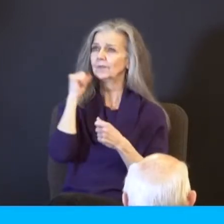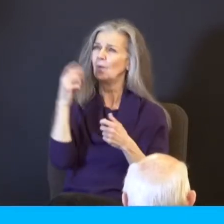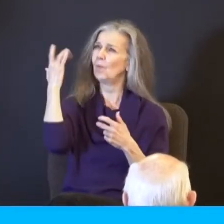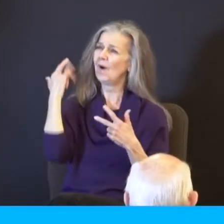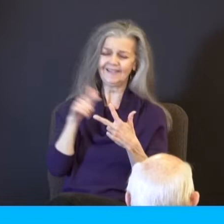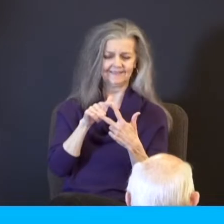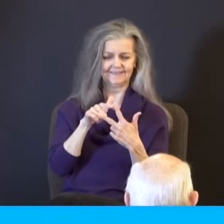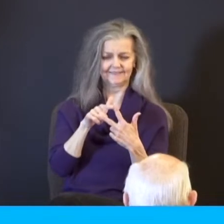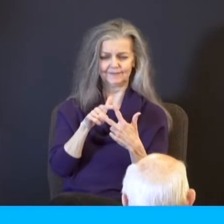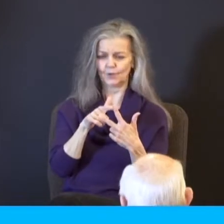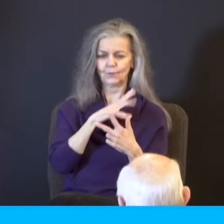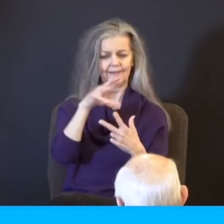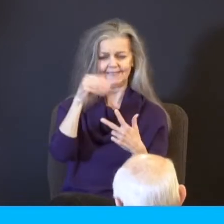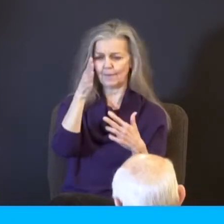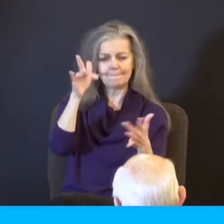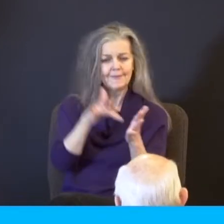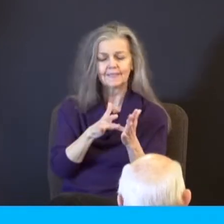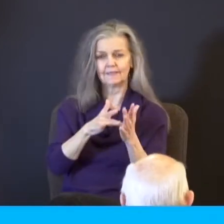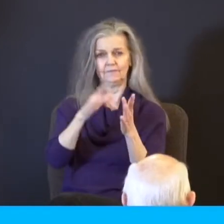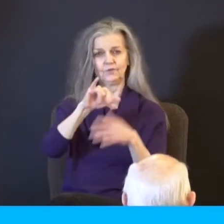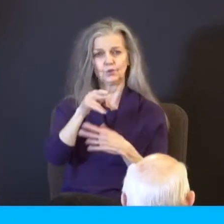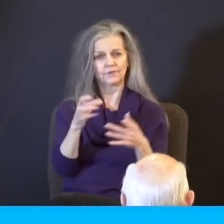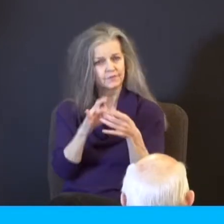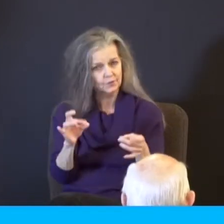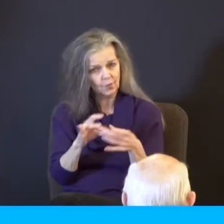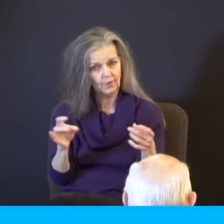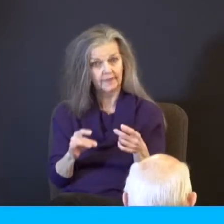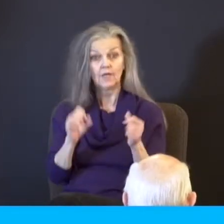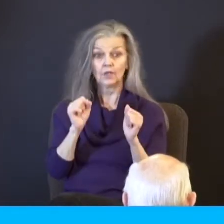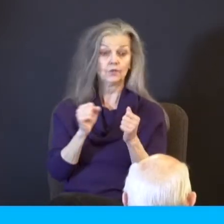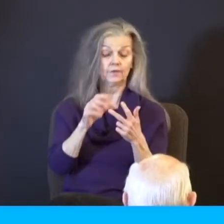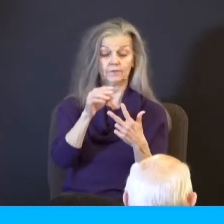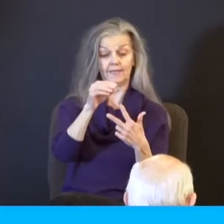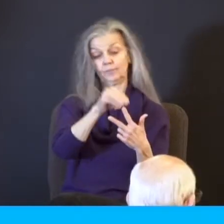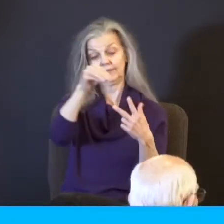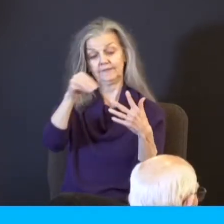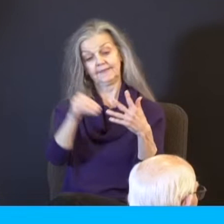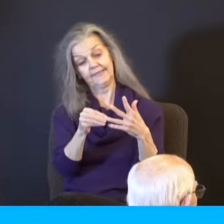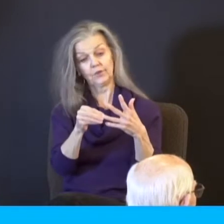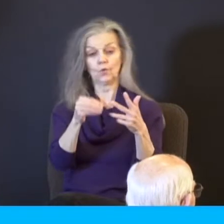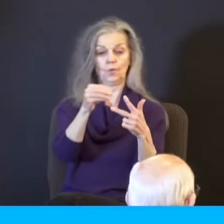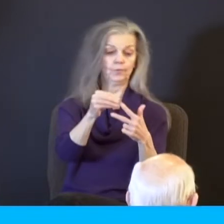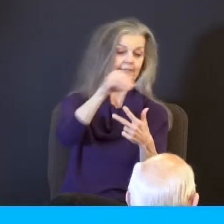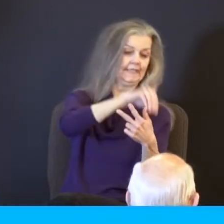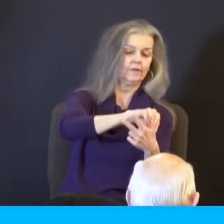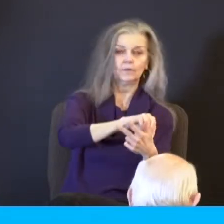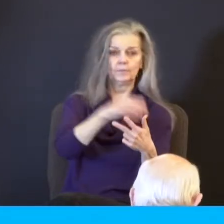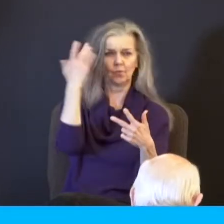in the middle of what happened with Joseph? It could have been before this. Could have been at the end of this. Why put it